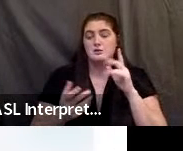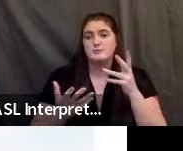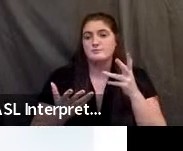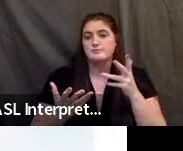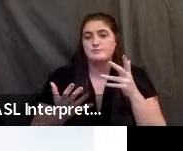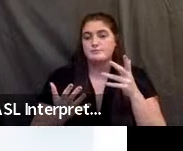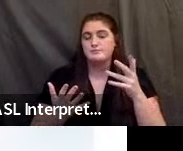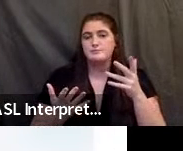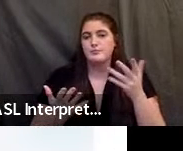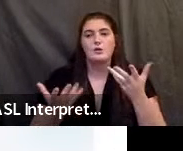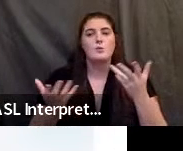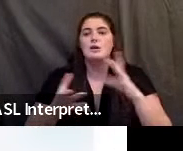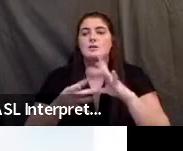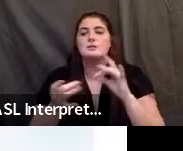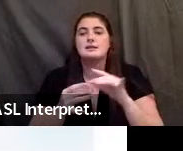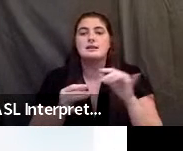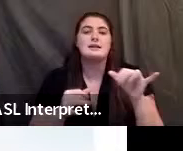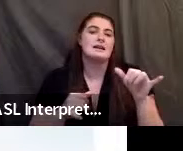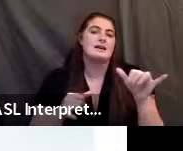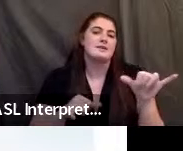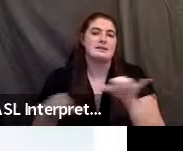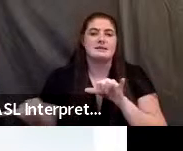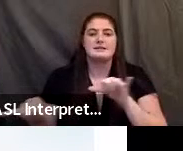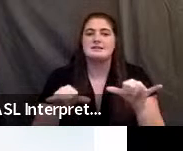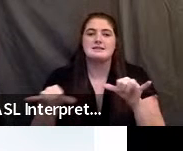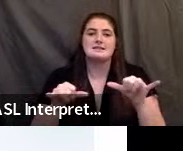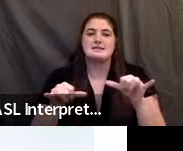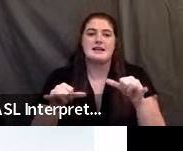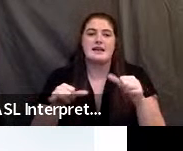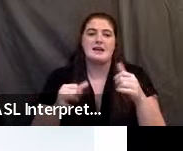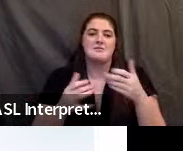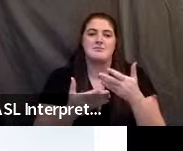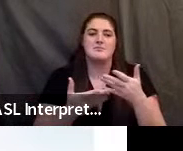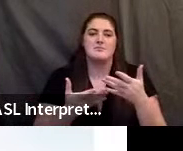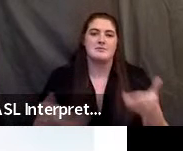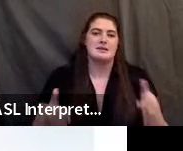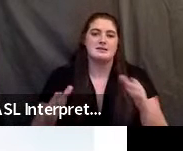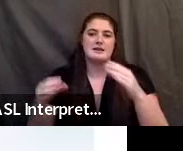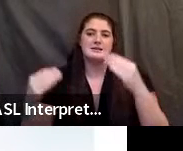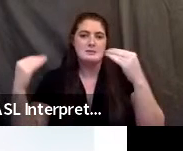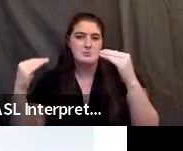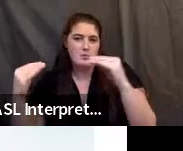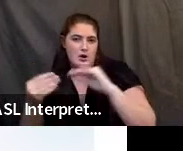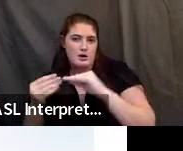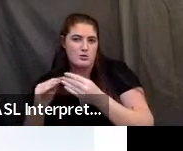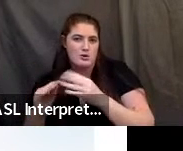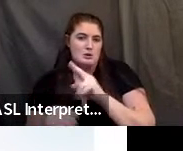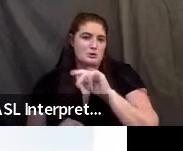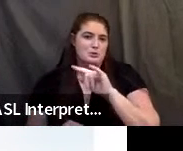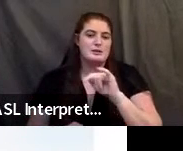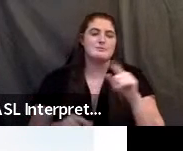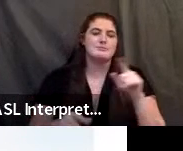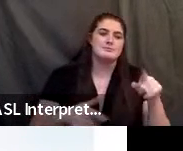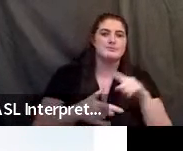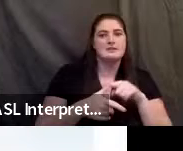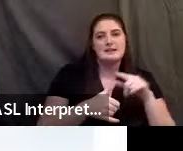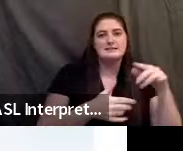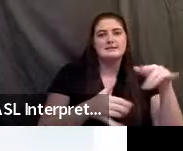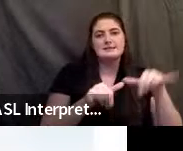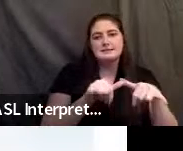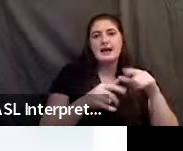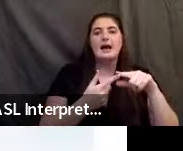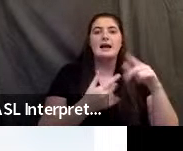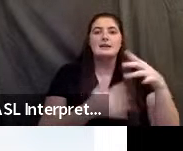I was saying, having the same ratio as the market rate units in terms of size, mix, outdoor access. The interiors will